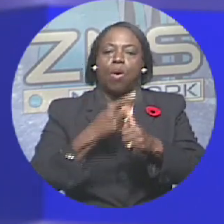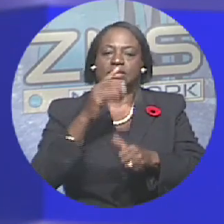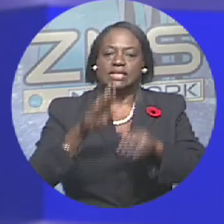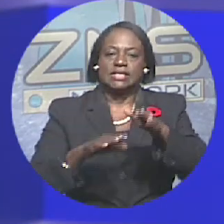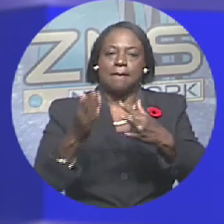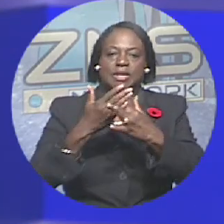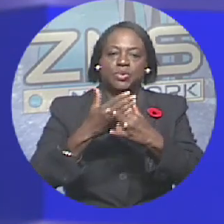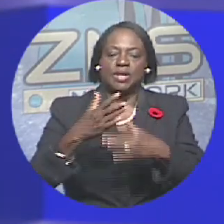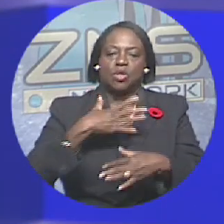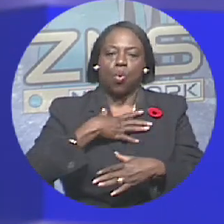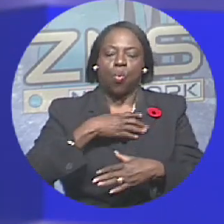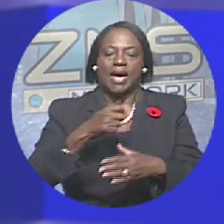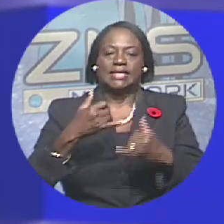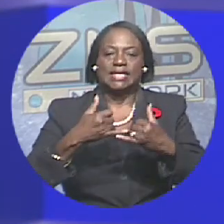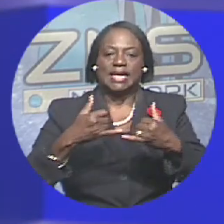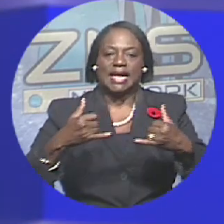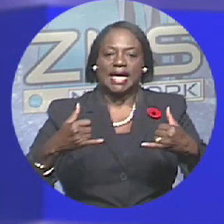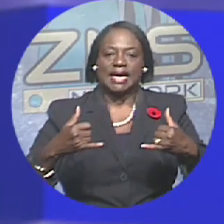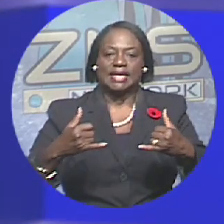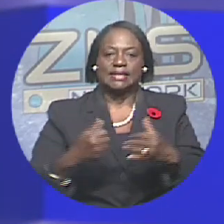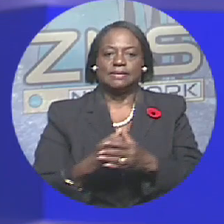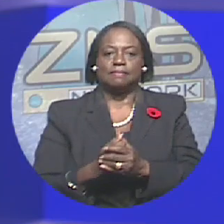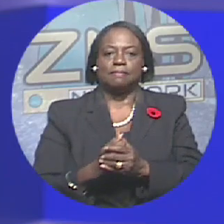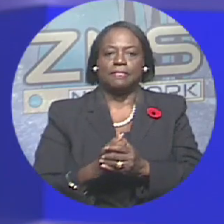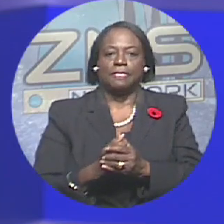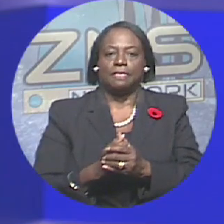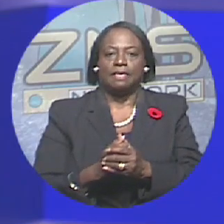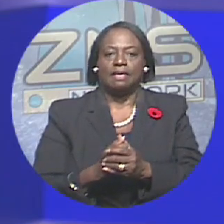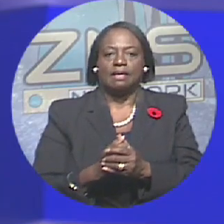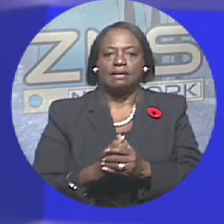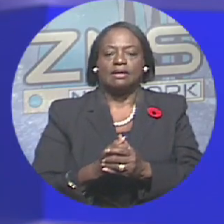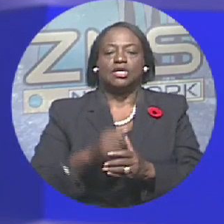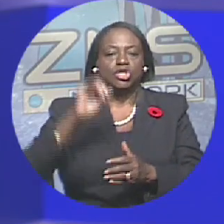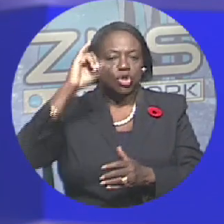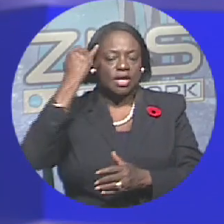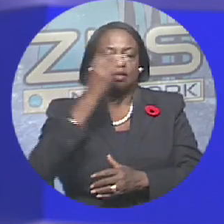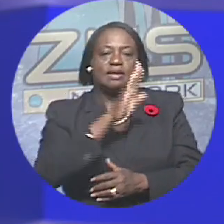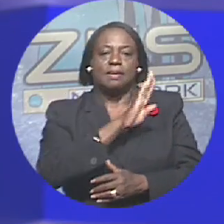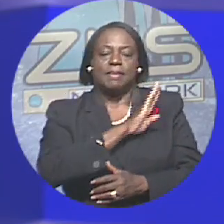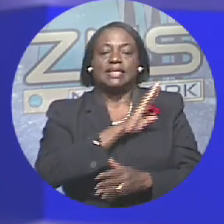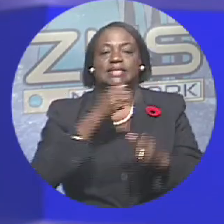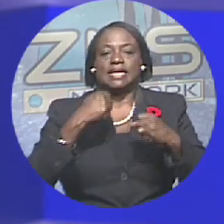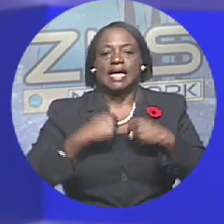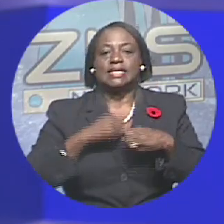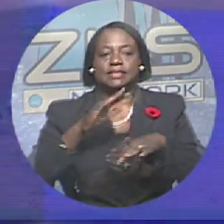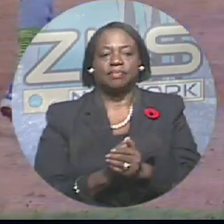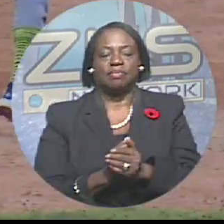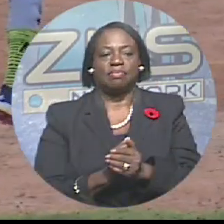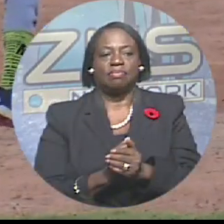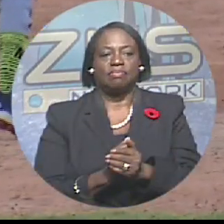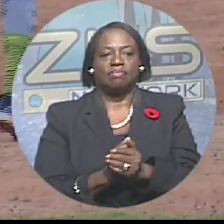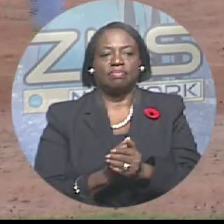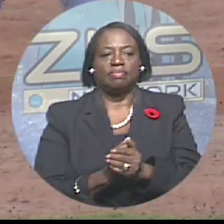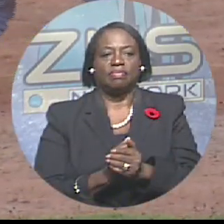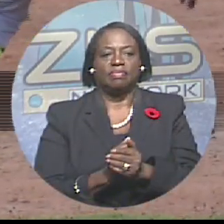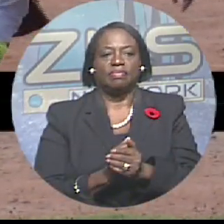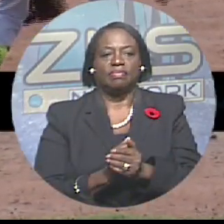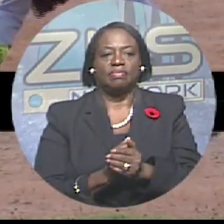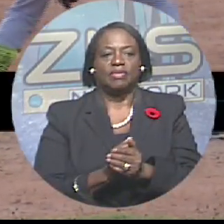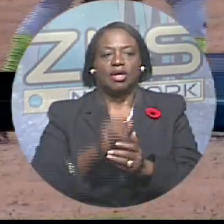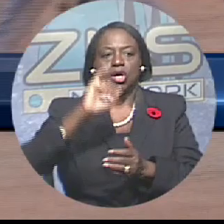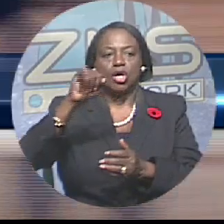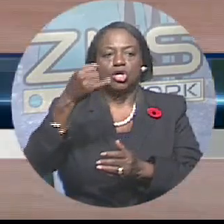were the pennant winners and the fourth place finishers in the various divisions. Our Jonathan Benson has the call. Let's start with the